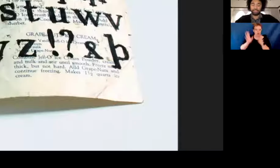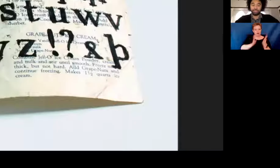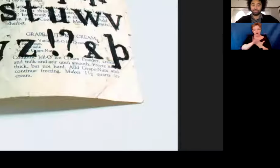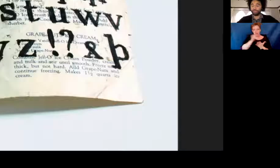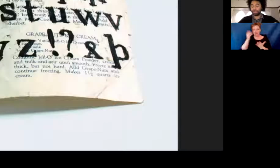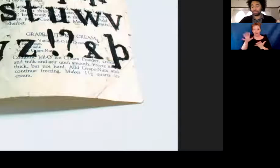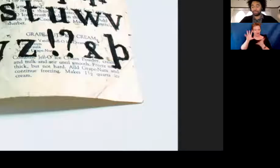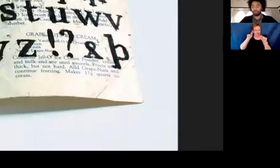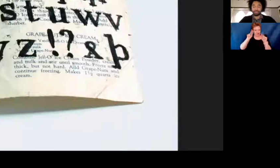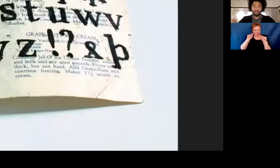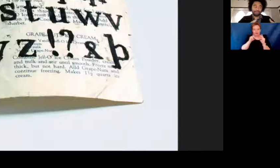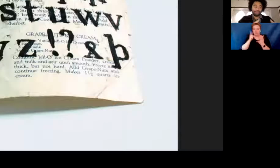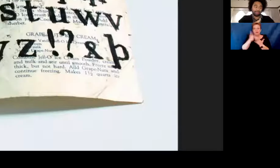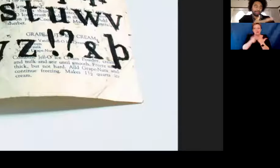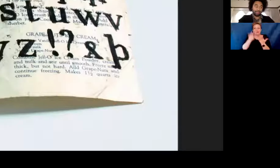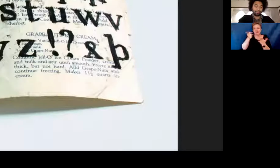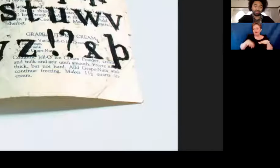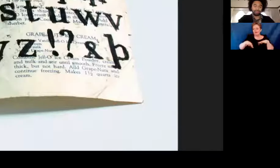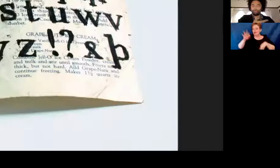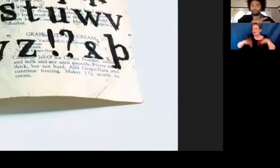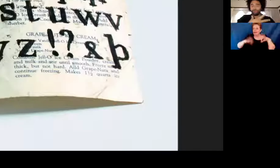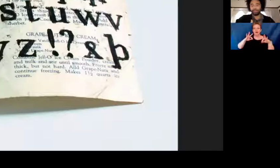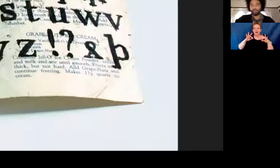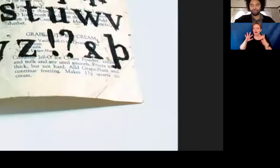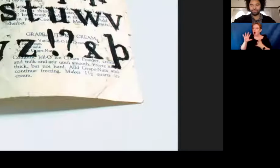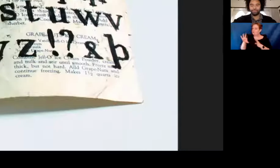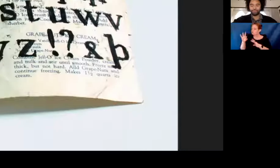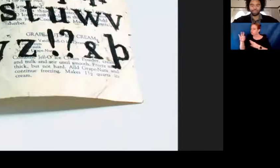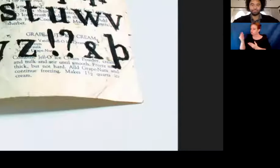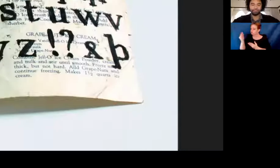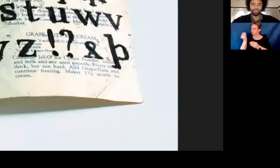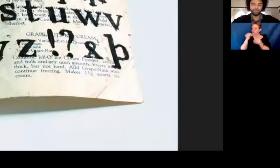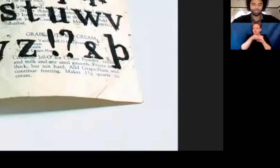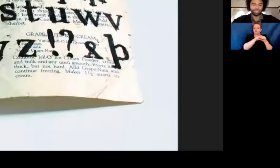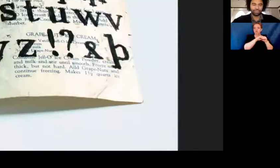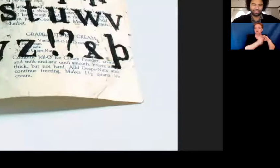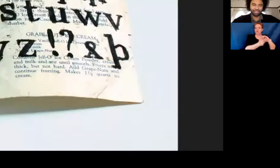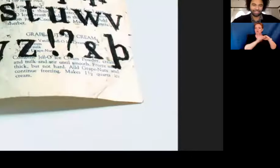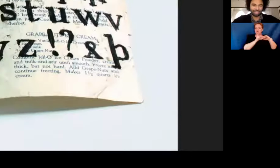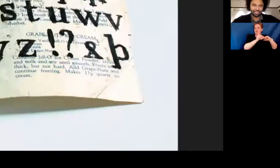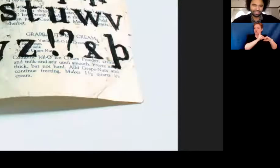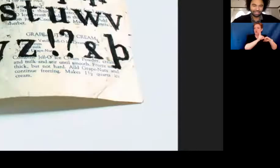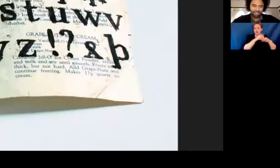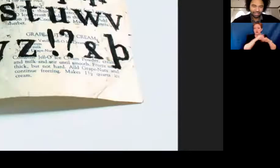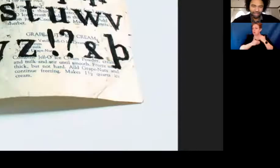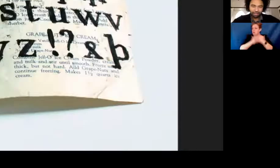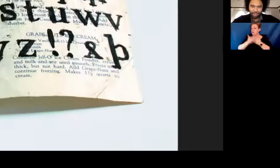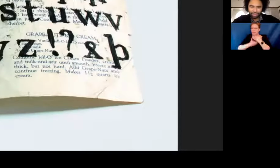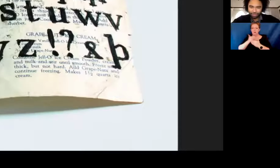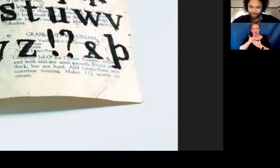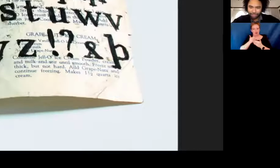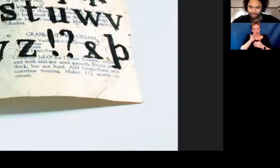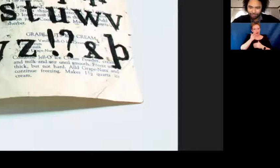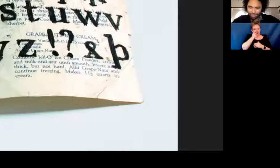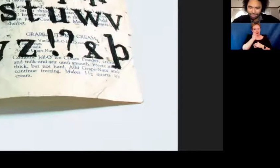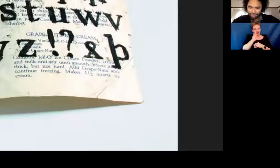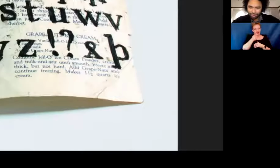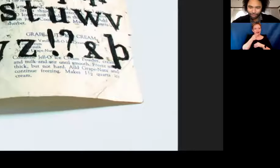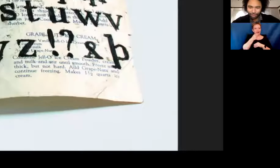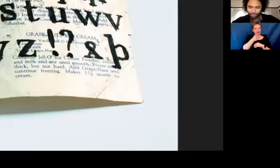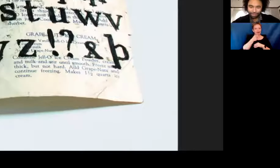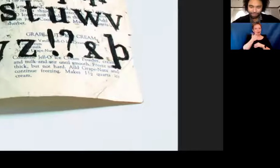found materials, things that he collected and kept for later use. So it's just interesting to see. Say coffee ice cream looks like a